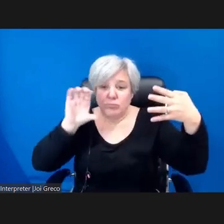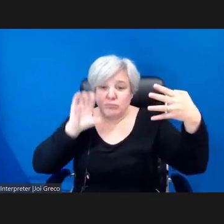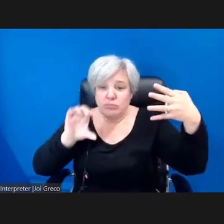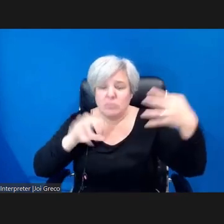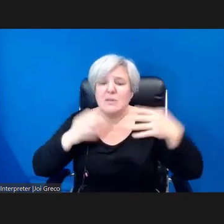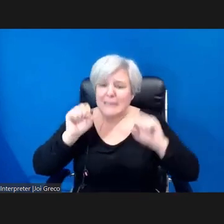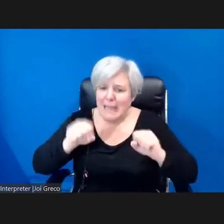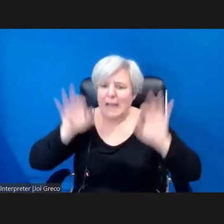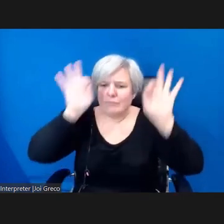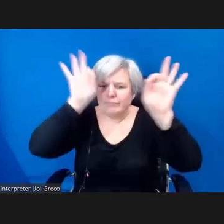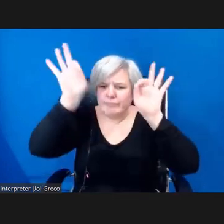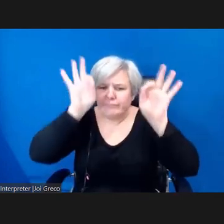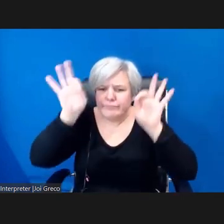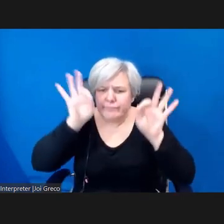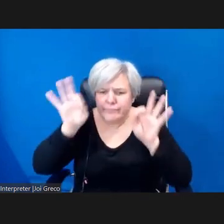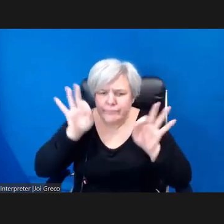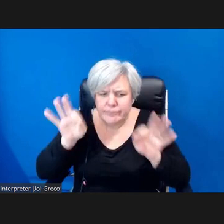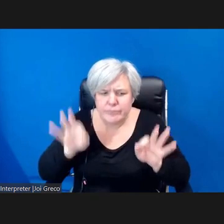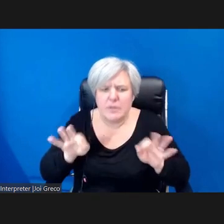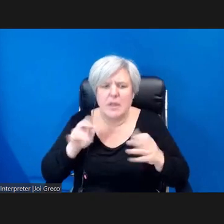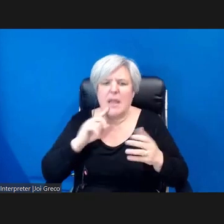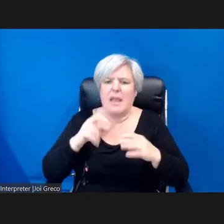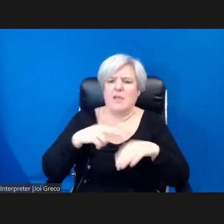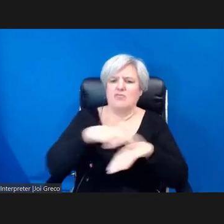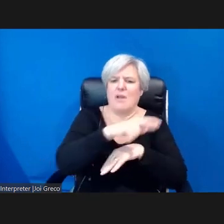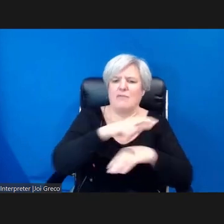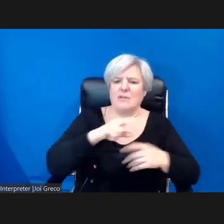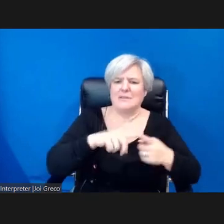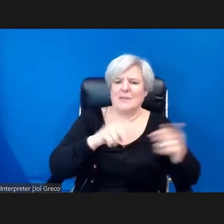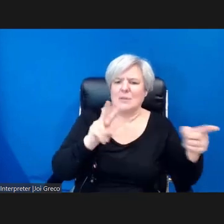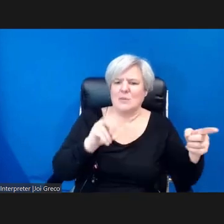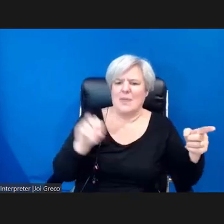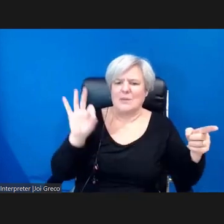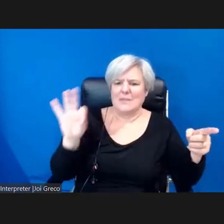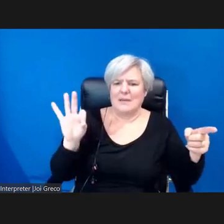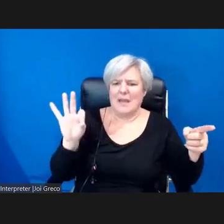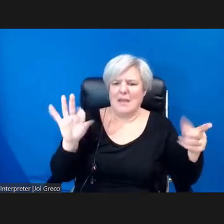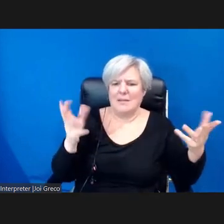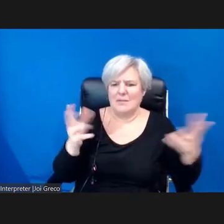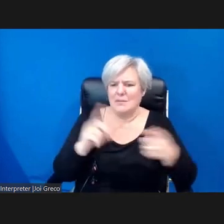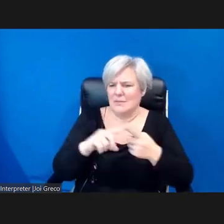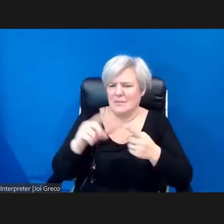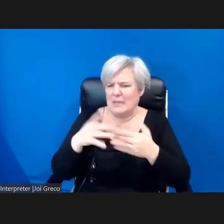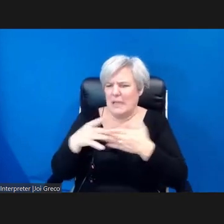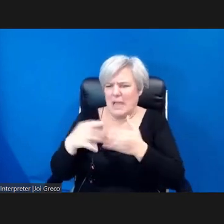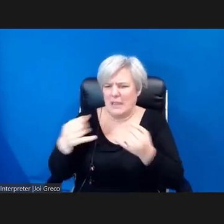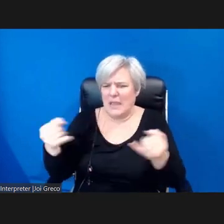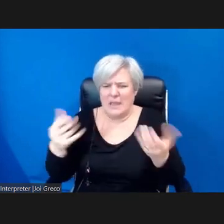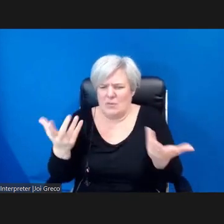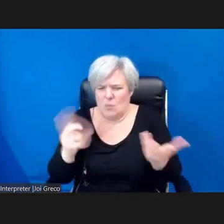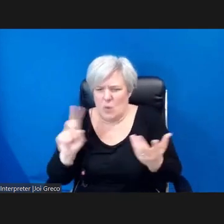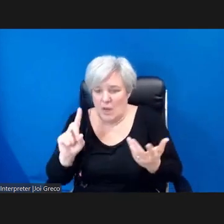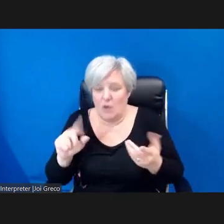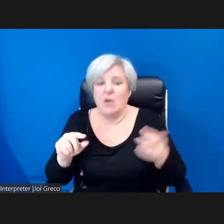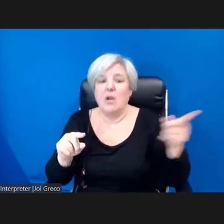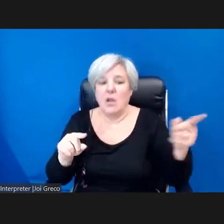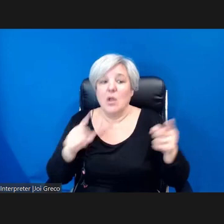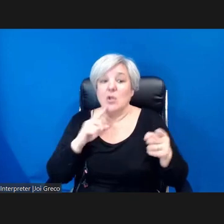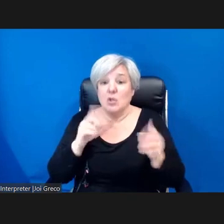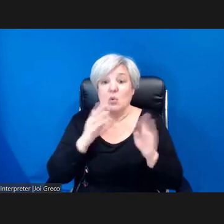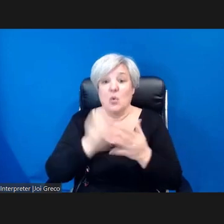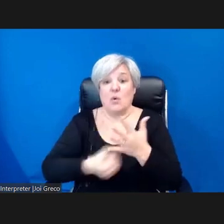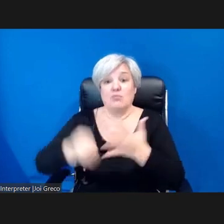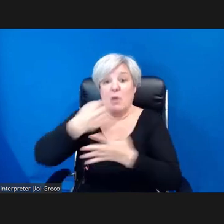information and where to reference it in the 2019 guideline. During the meeting, you'll be prioritizing